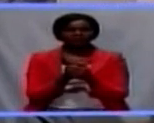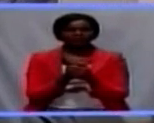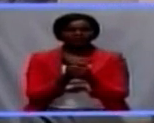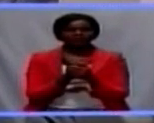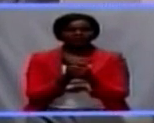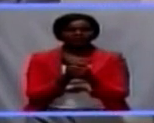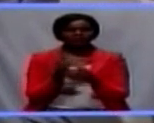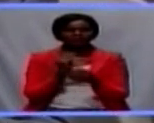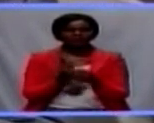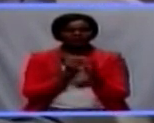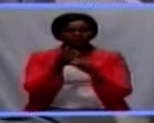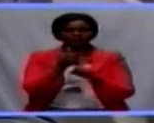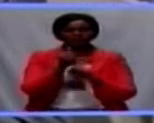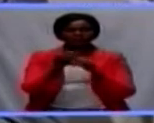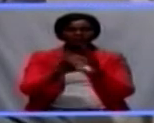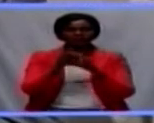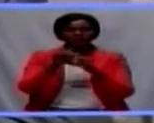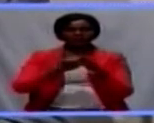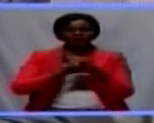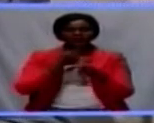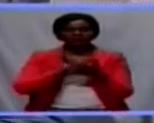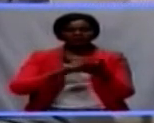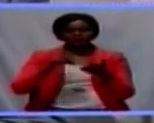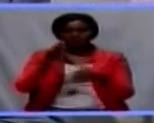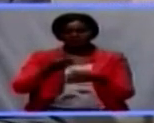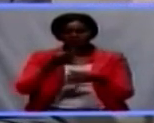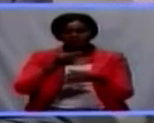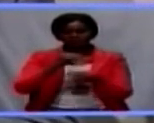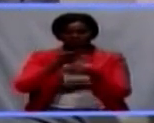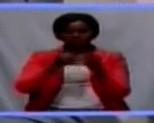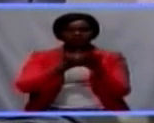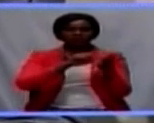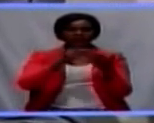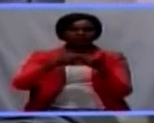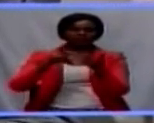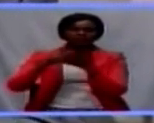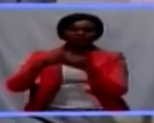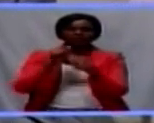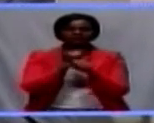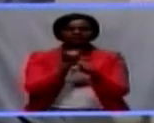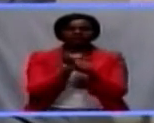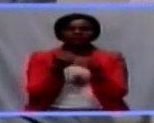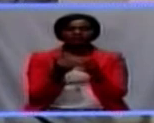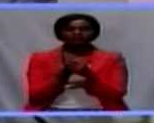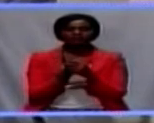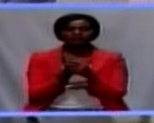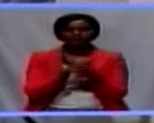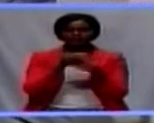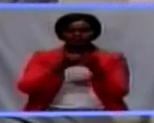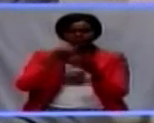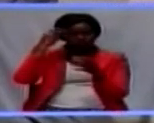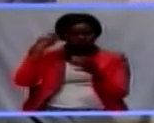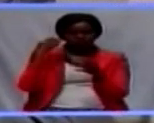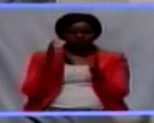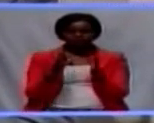to achieve this by Friday next week. Our programmers are working on the script. But at the moment, officers are working on